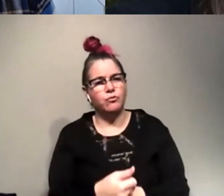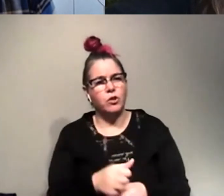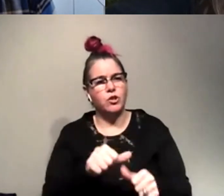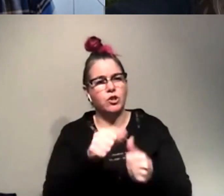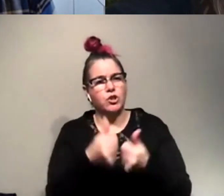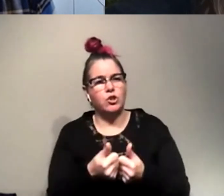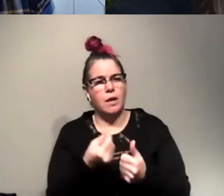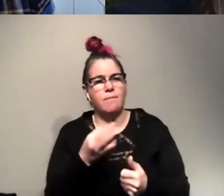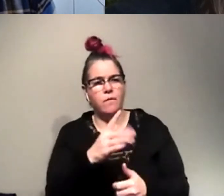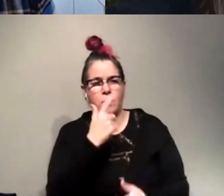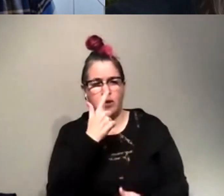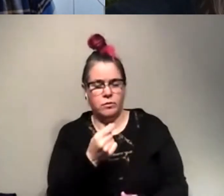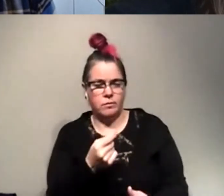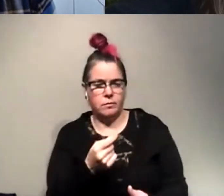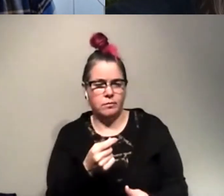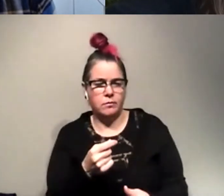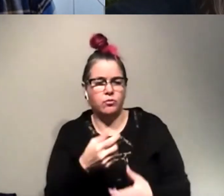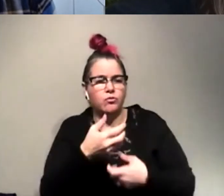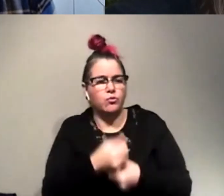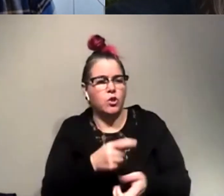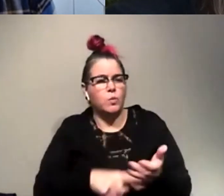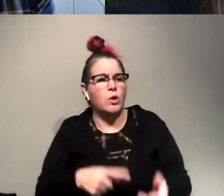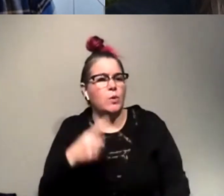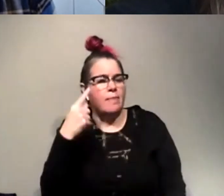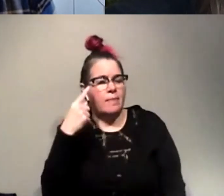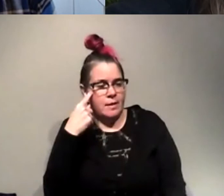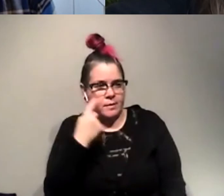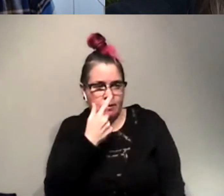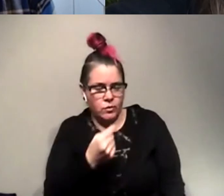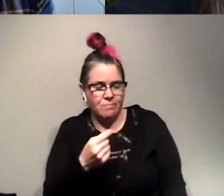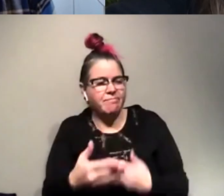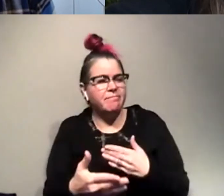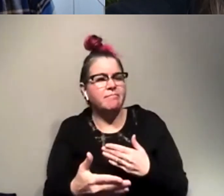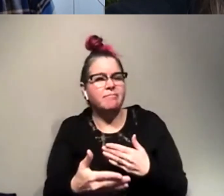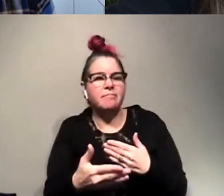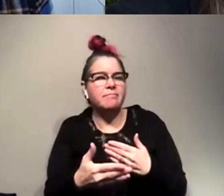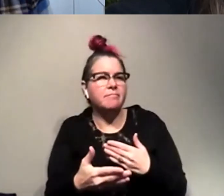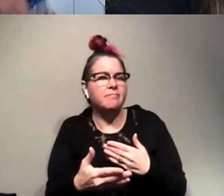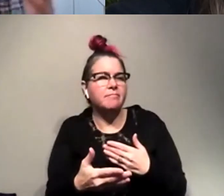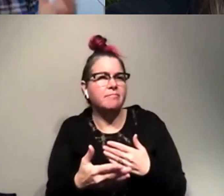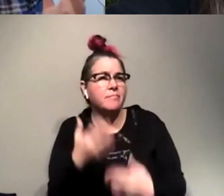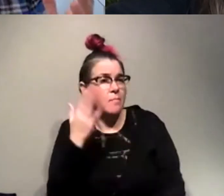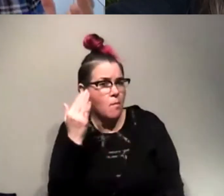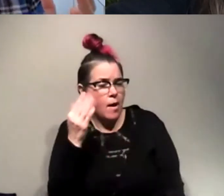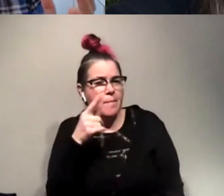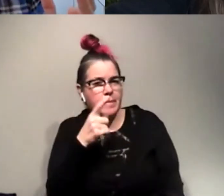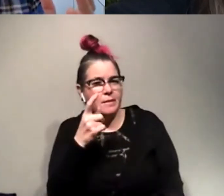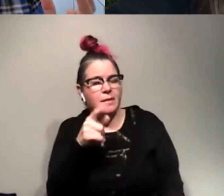interests. Trust what you think is interesting, because that's a common